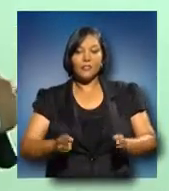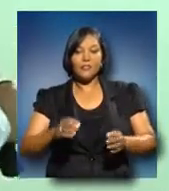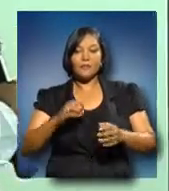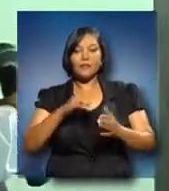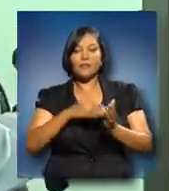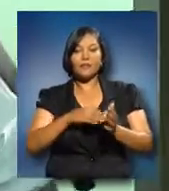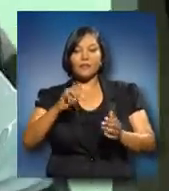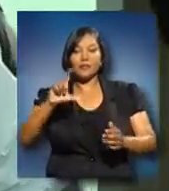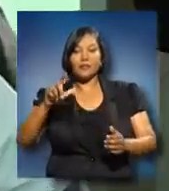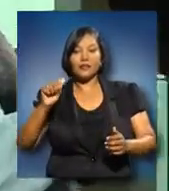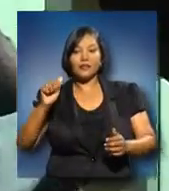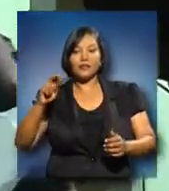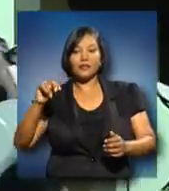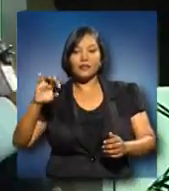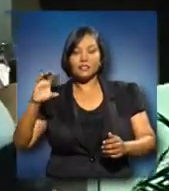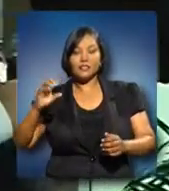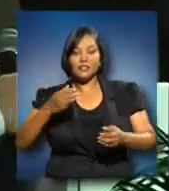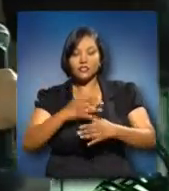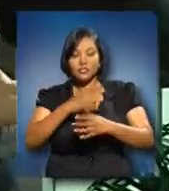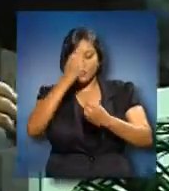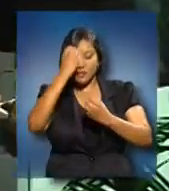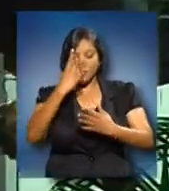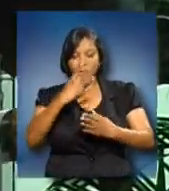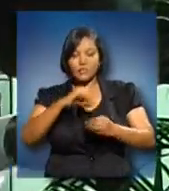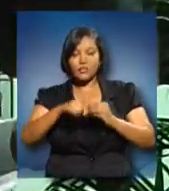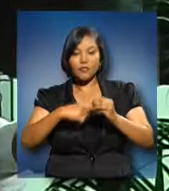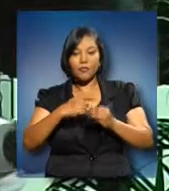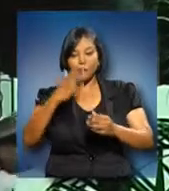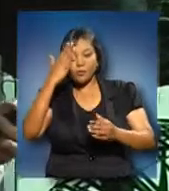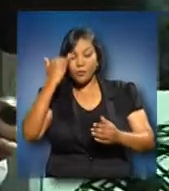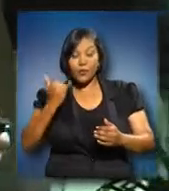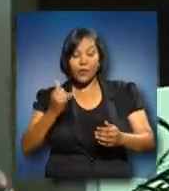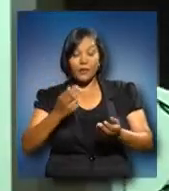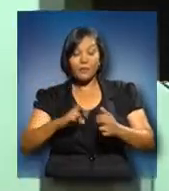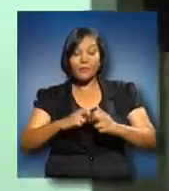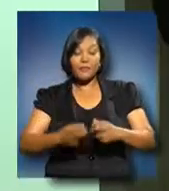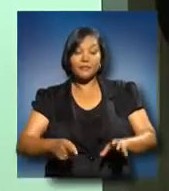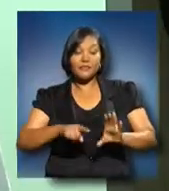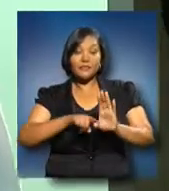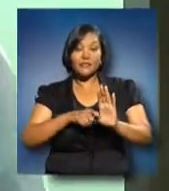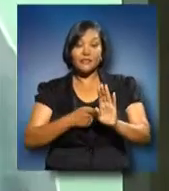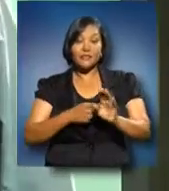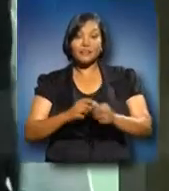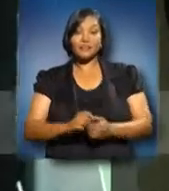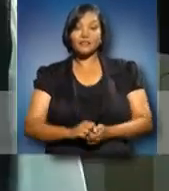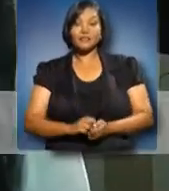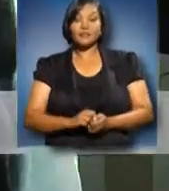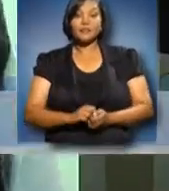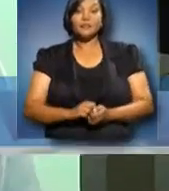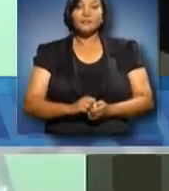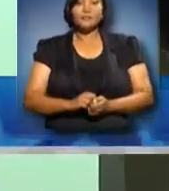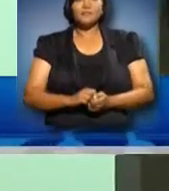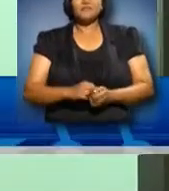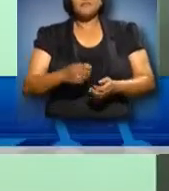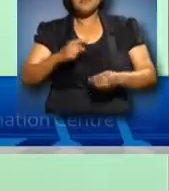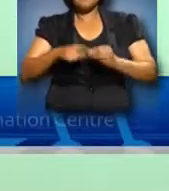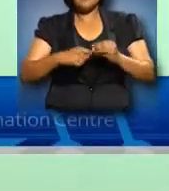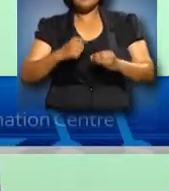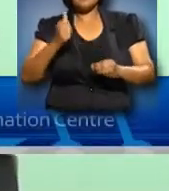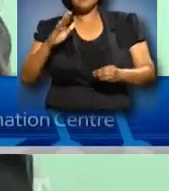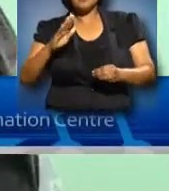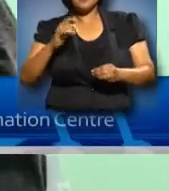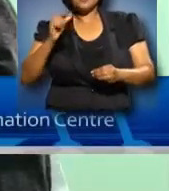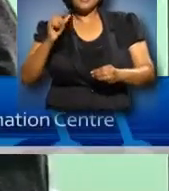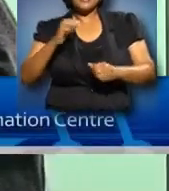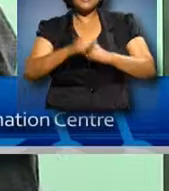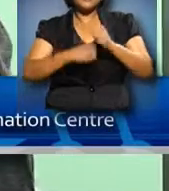internal experiments and gives some insight as to how the problem started. Like for 15 years or more